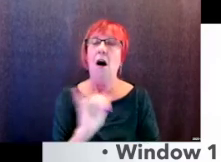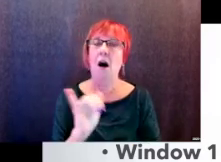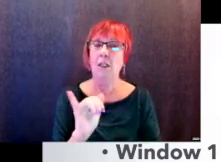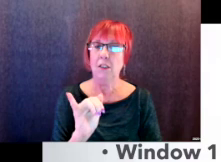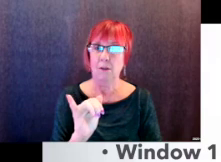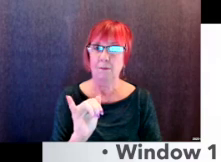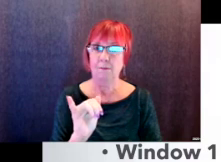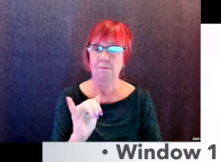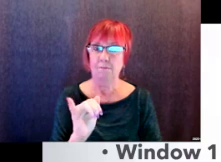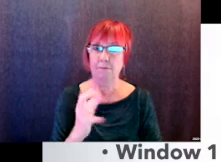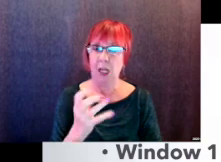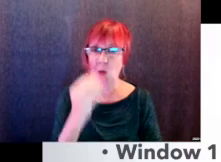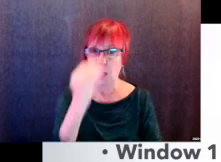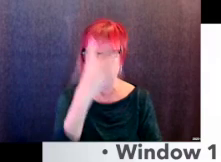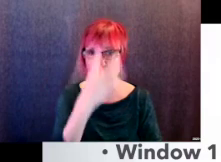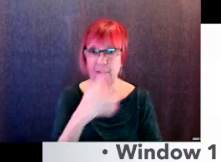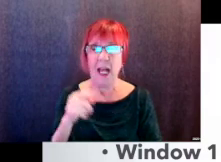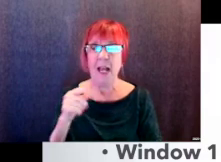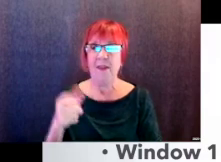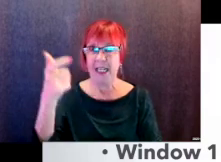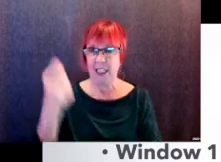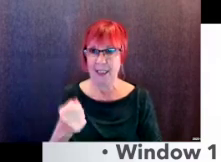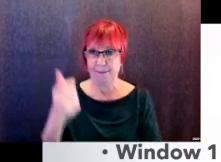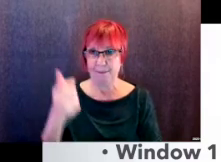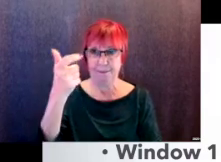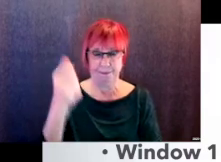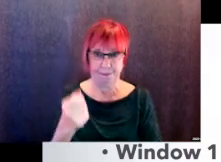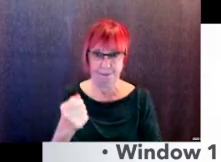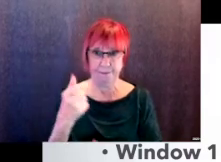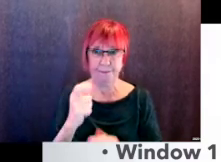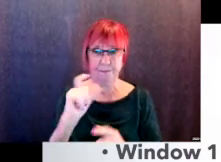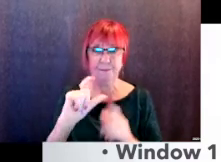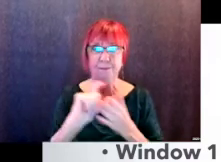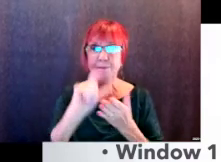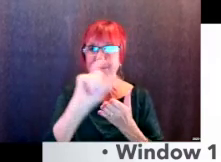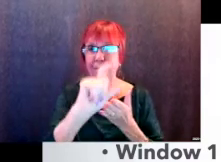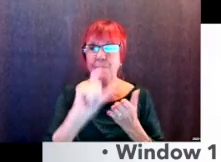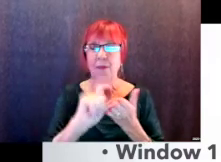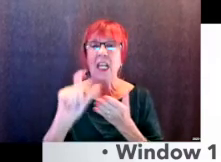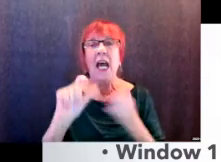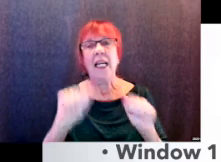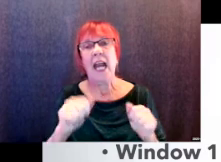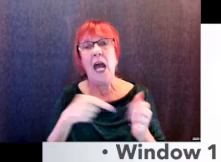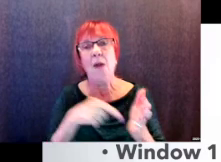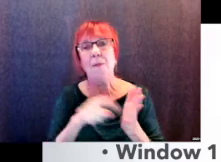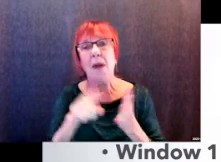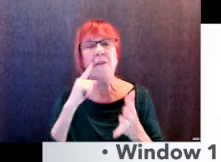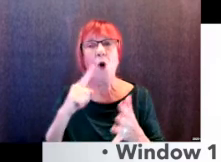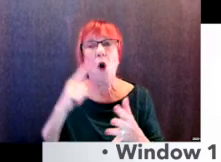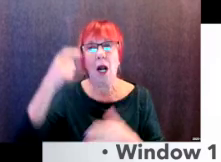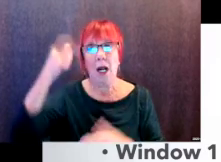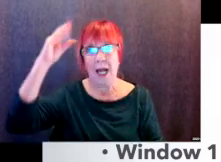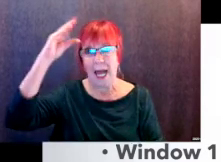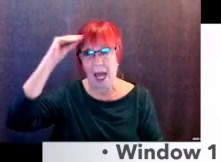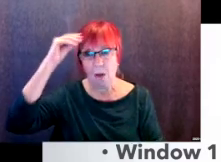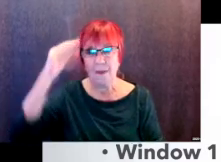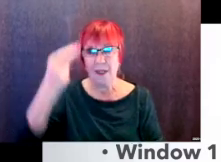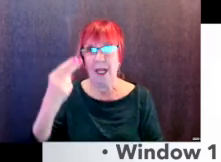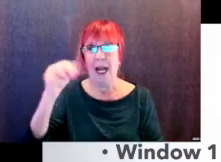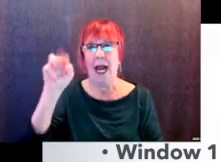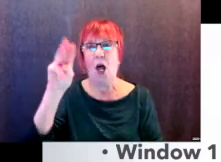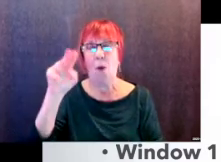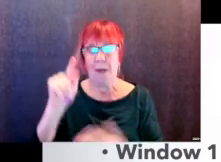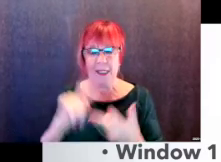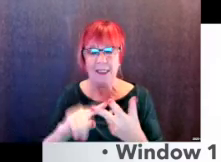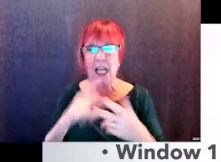our program on April 29th at 5 p.m. And I can drop a little bit more information for everyone